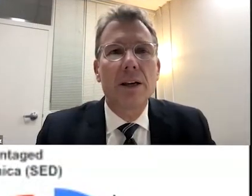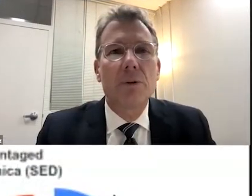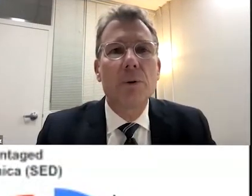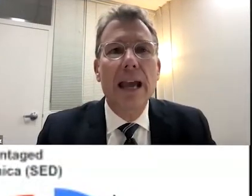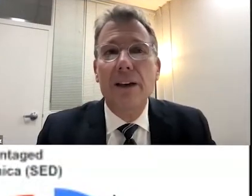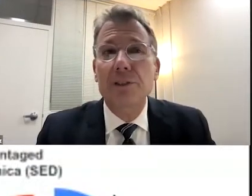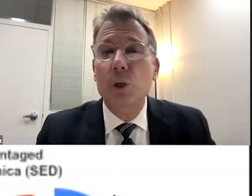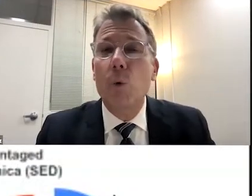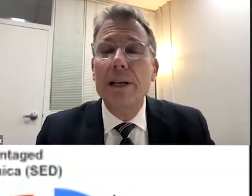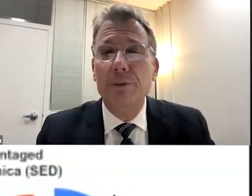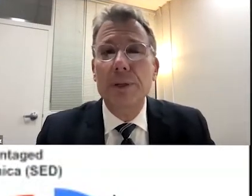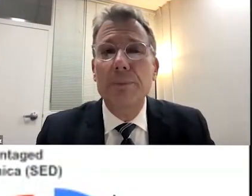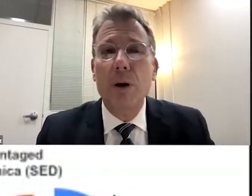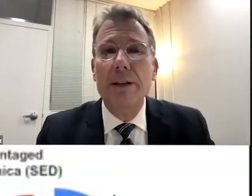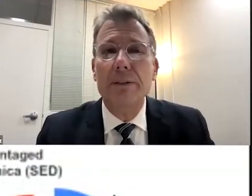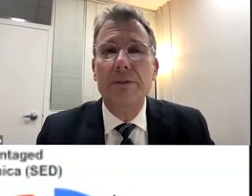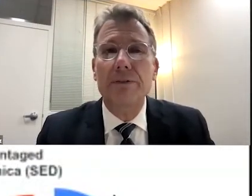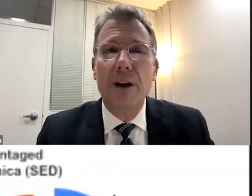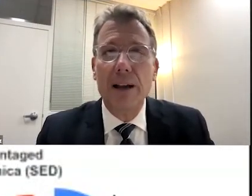We have